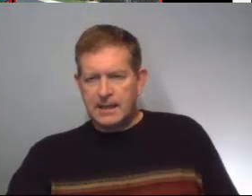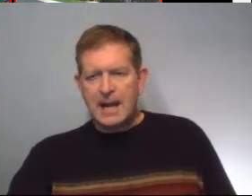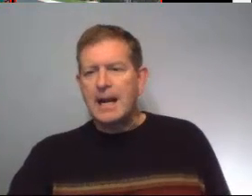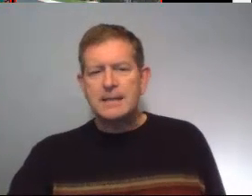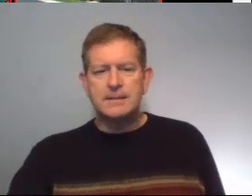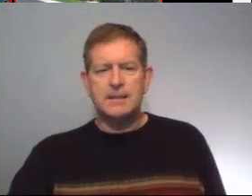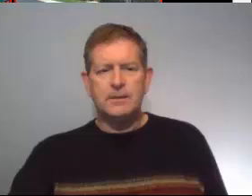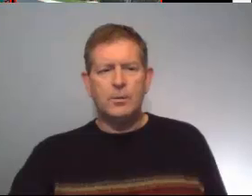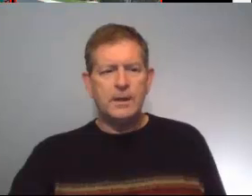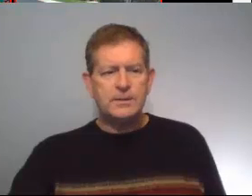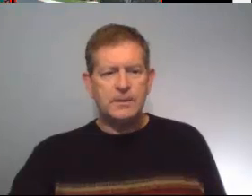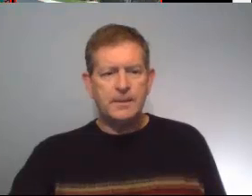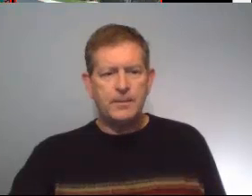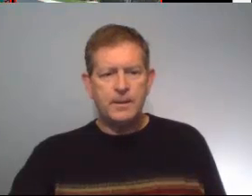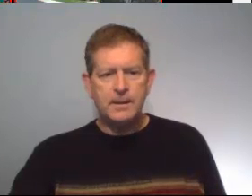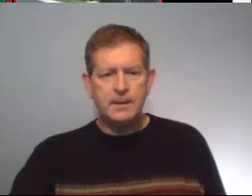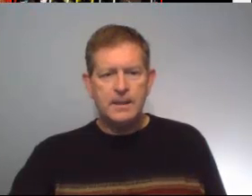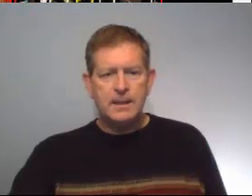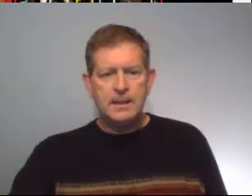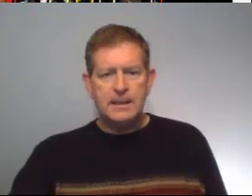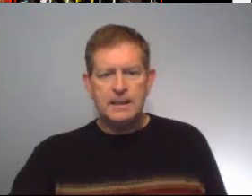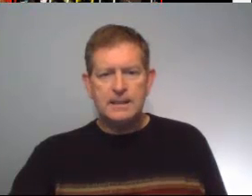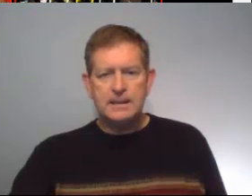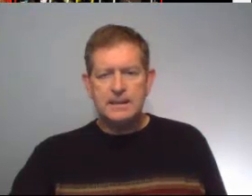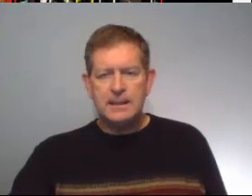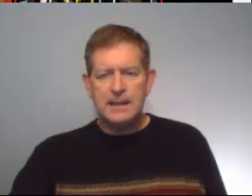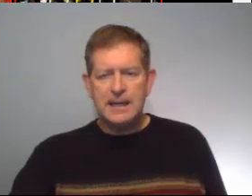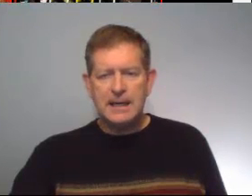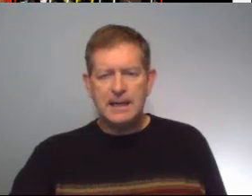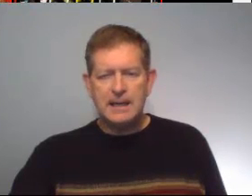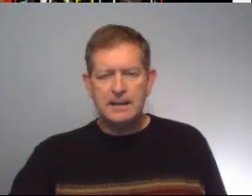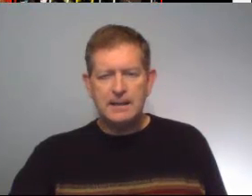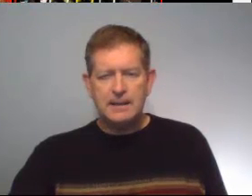like la casa, or what else can we come up with here?